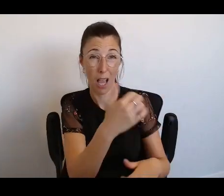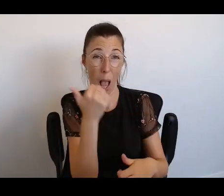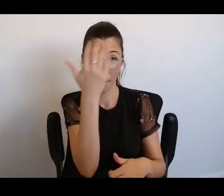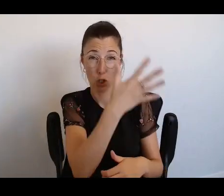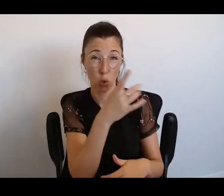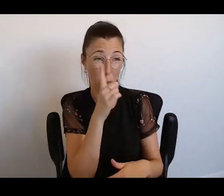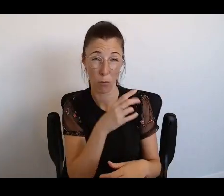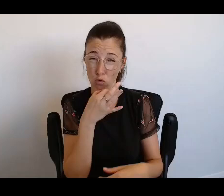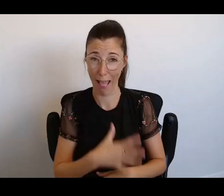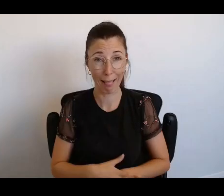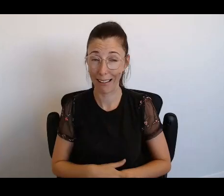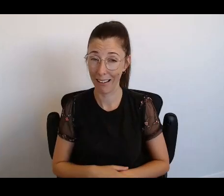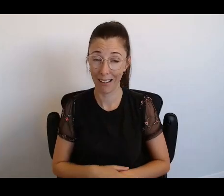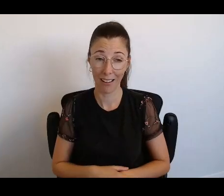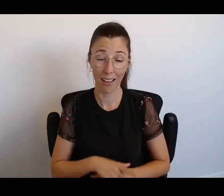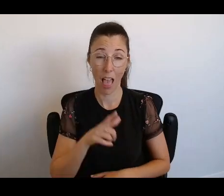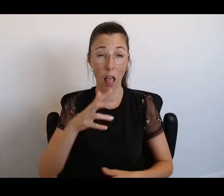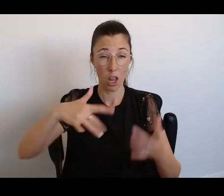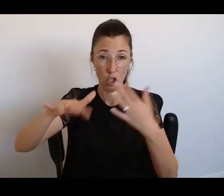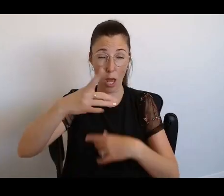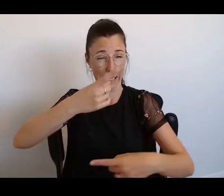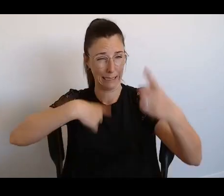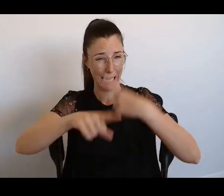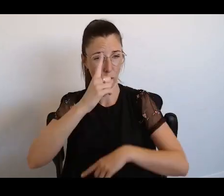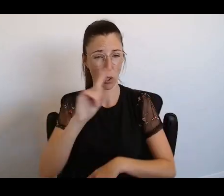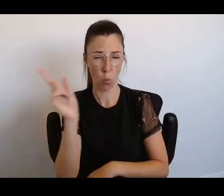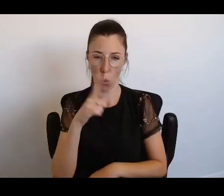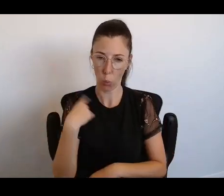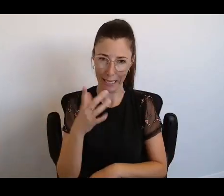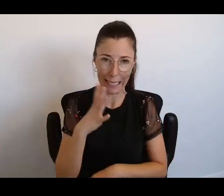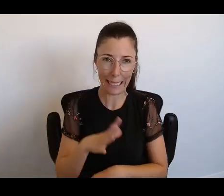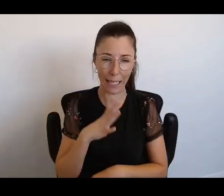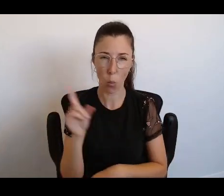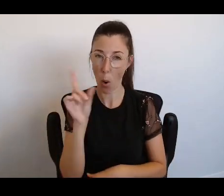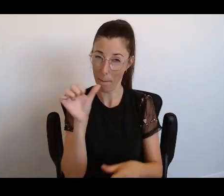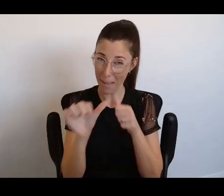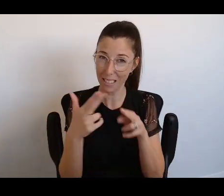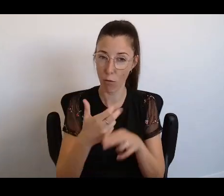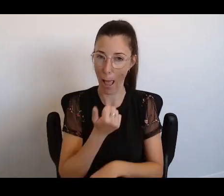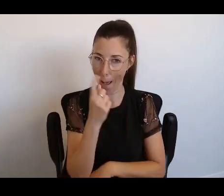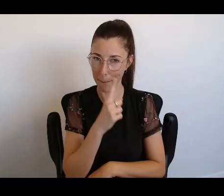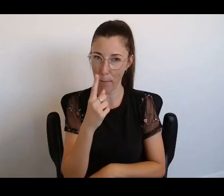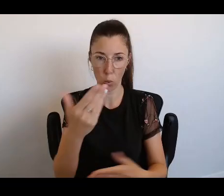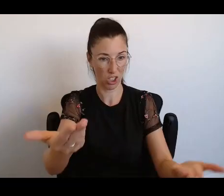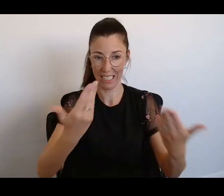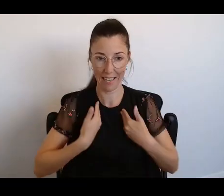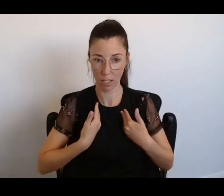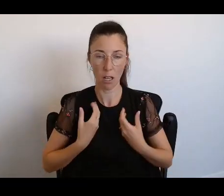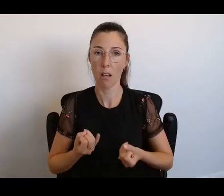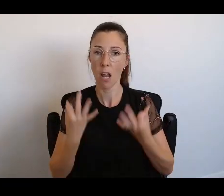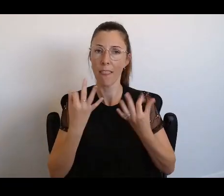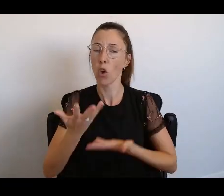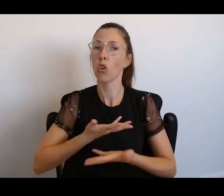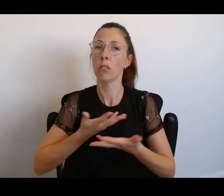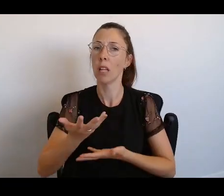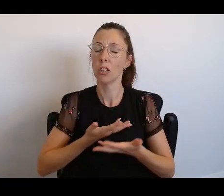society that dictates our needs to us, what is best for our people is often prescribed without consultation. Exemplified again